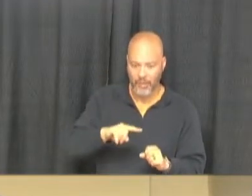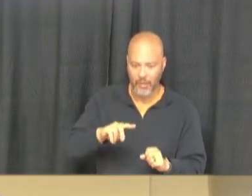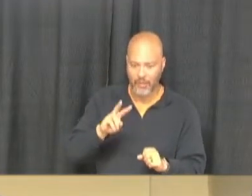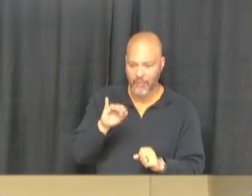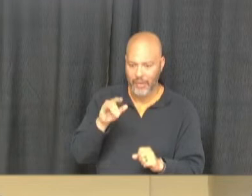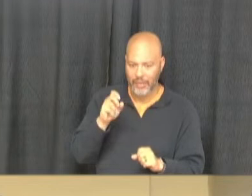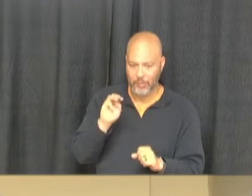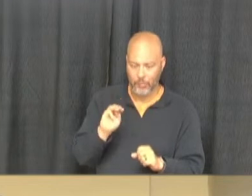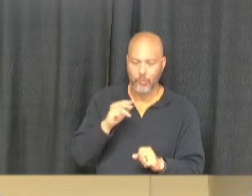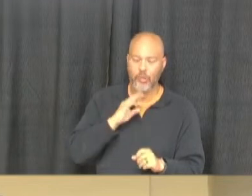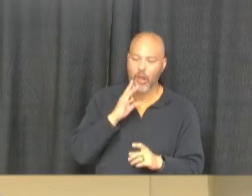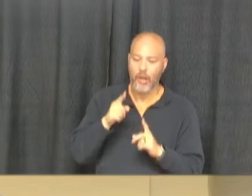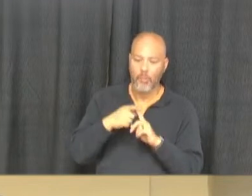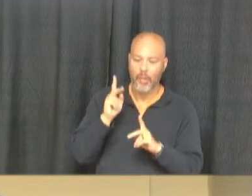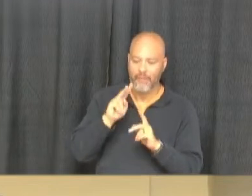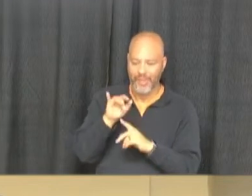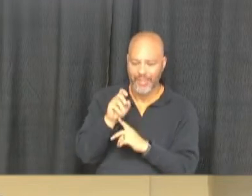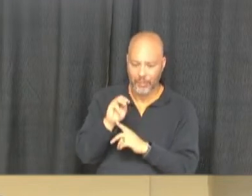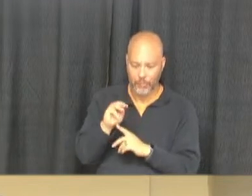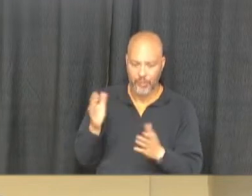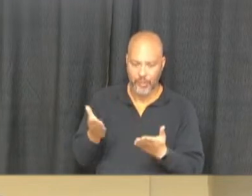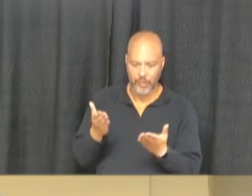we're speaking on behalf of the victims here.